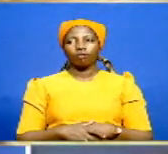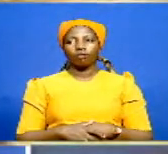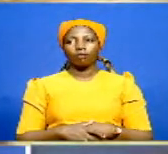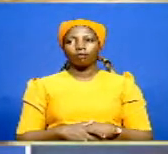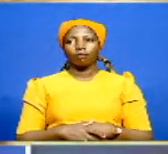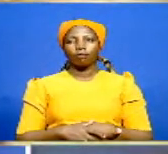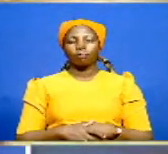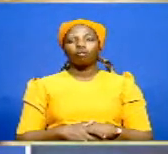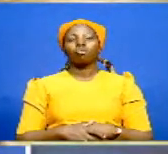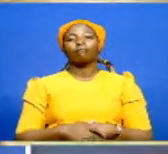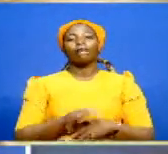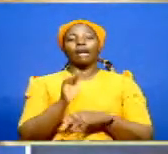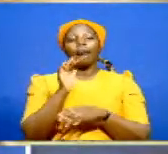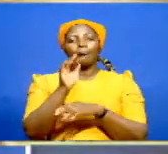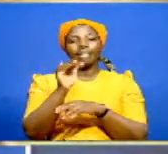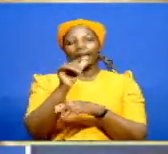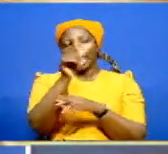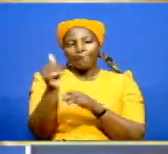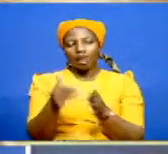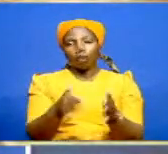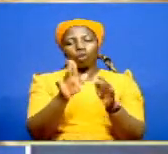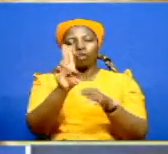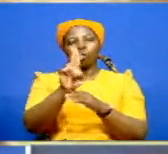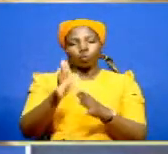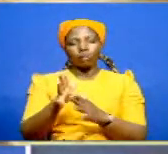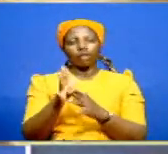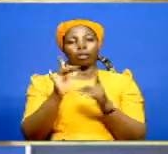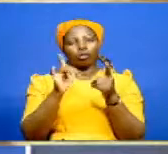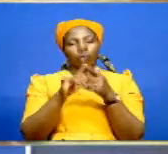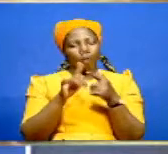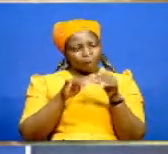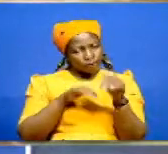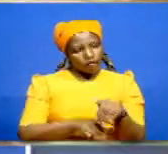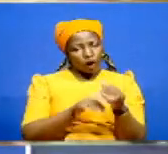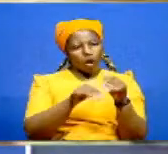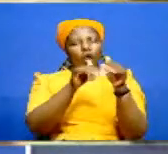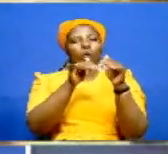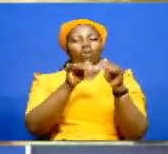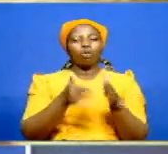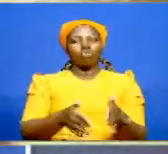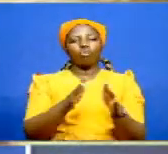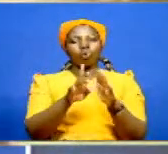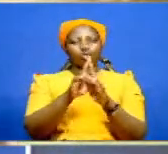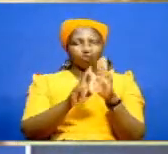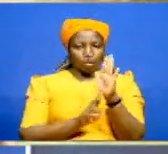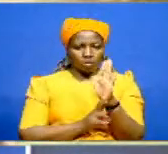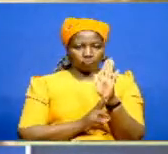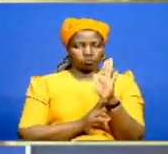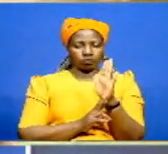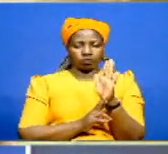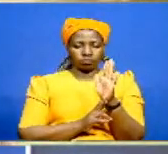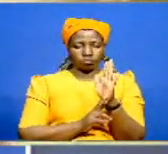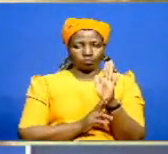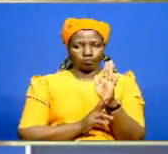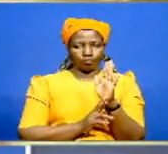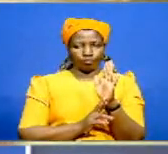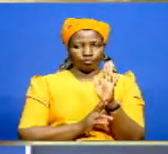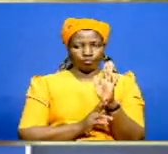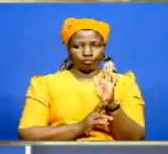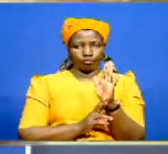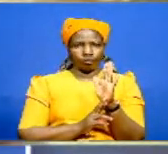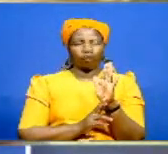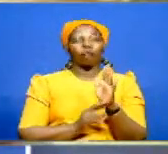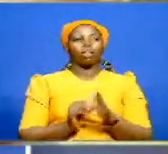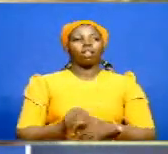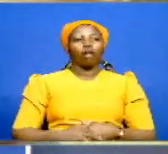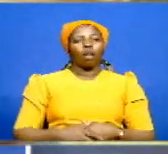other road users is that traffic laws must be complied with. It's a very unfortunate incident. And